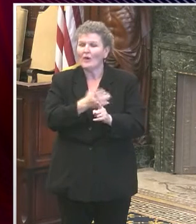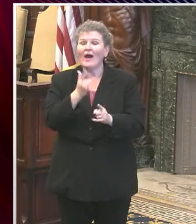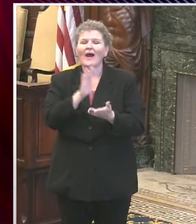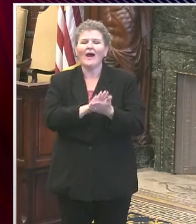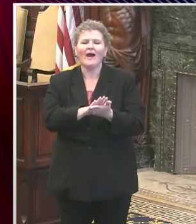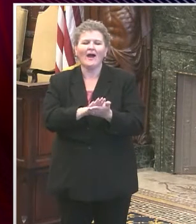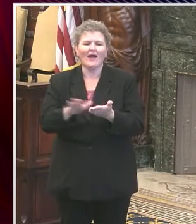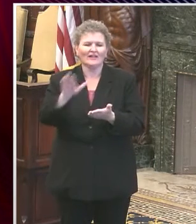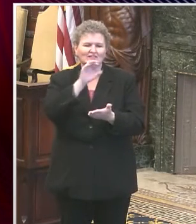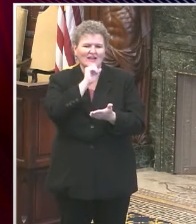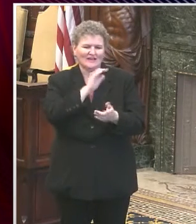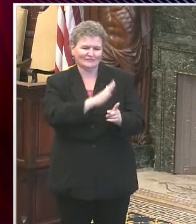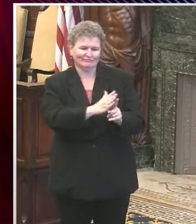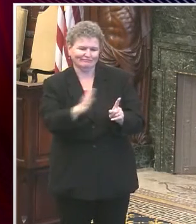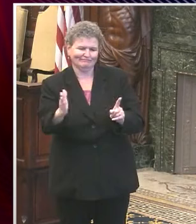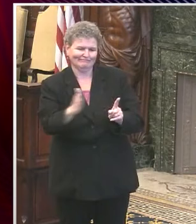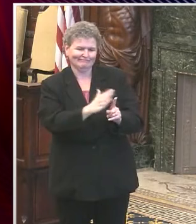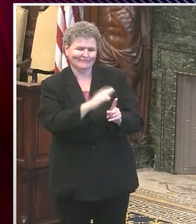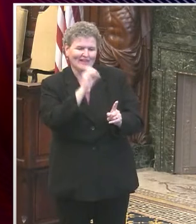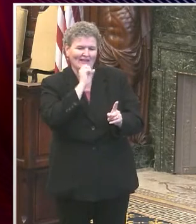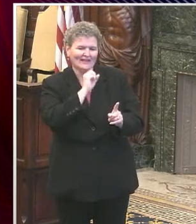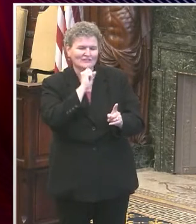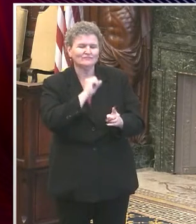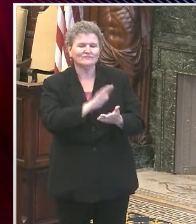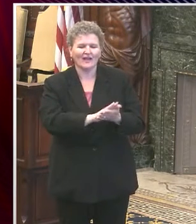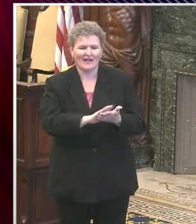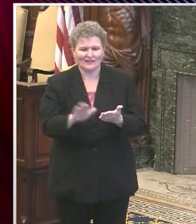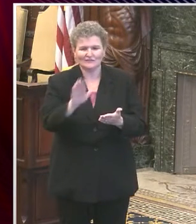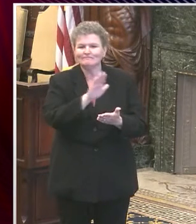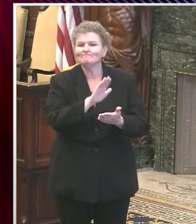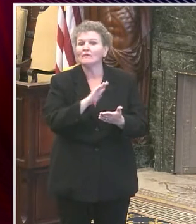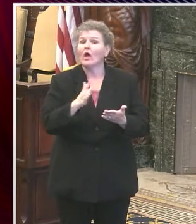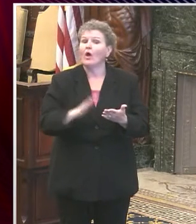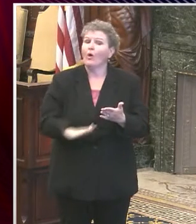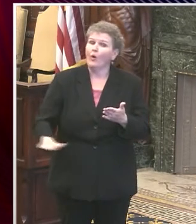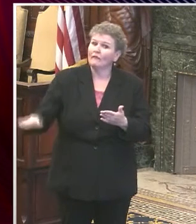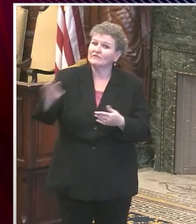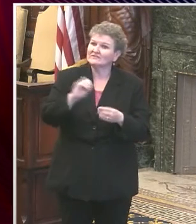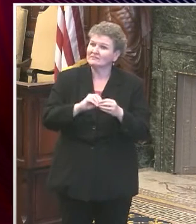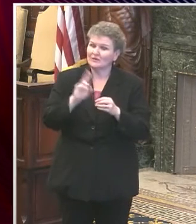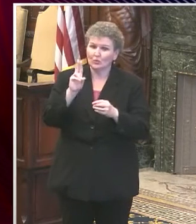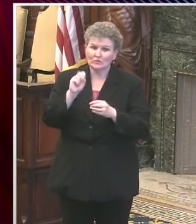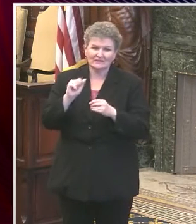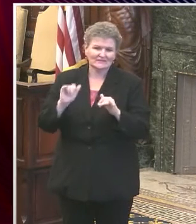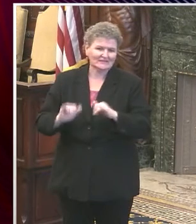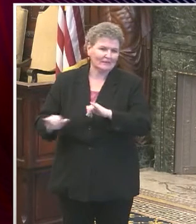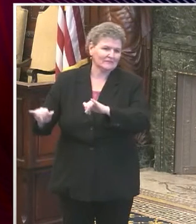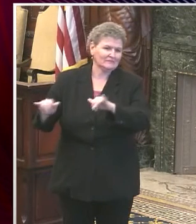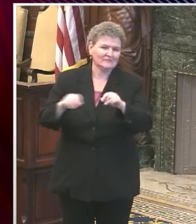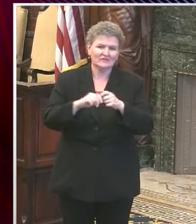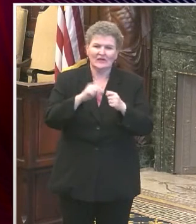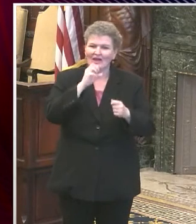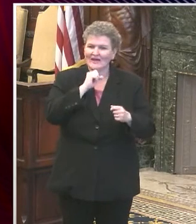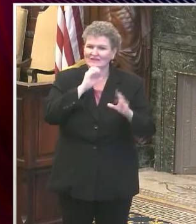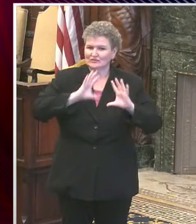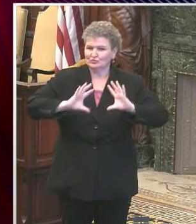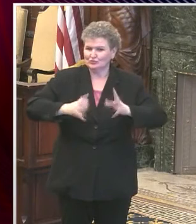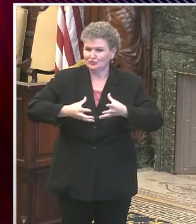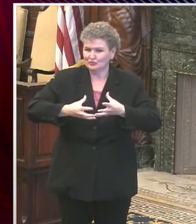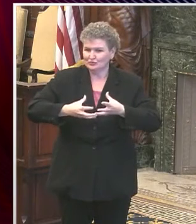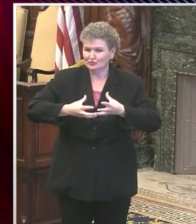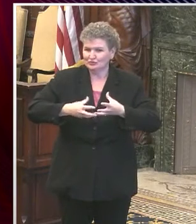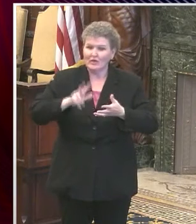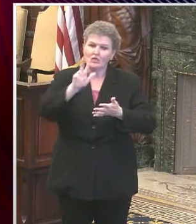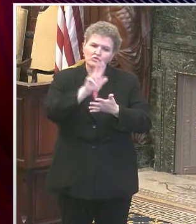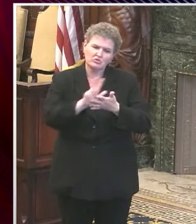And that's these college outbreaks are occurring all over the country. Now, the colleges have been open 3 or 4 weeks, and overall, the number of cases in colleges